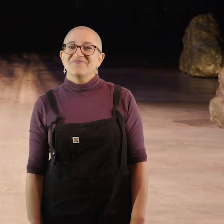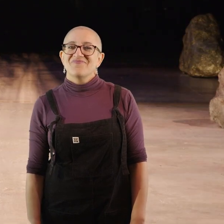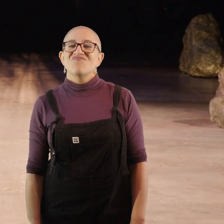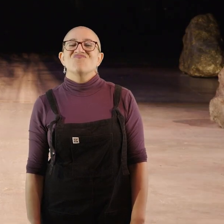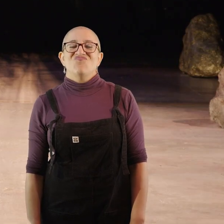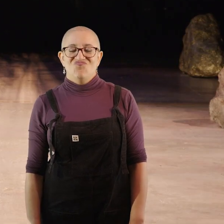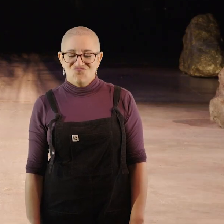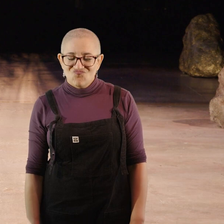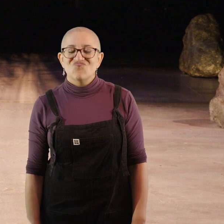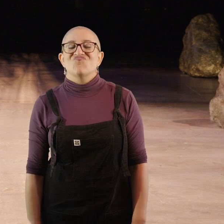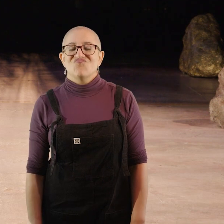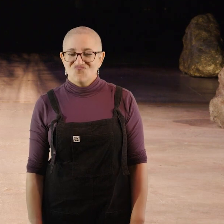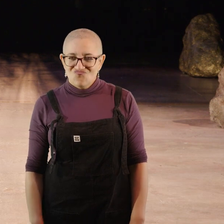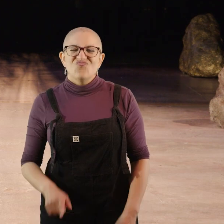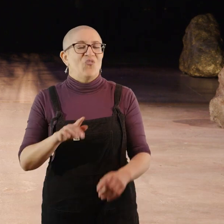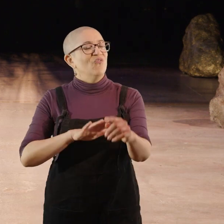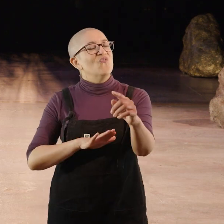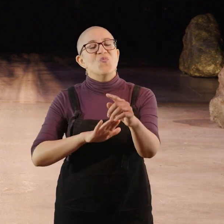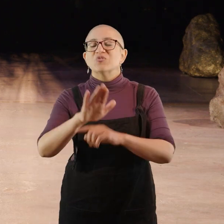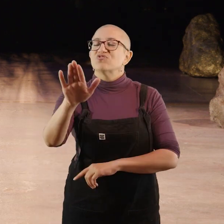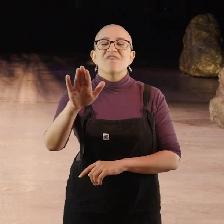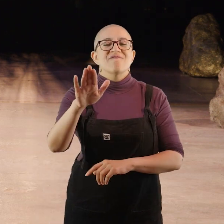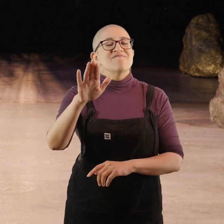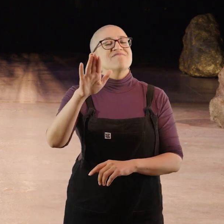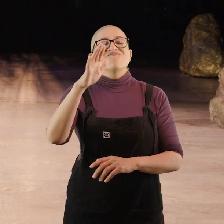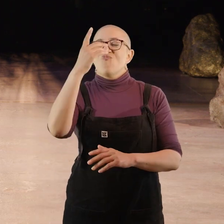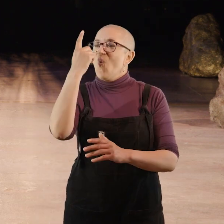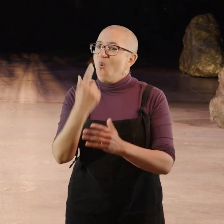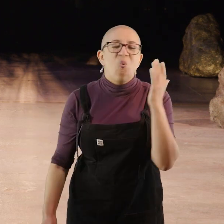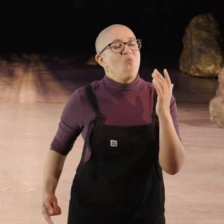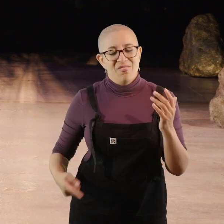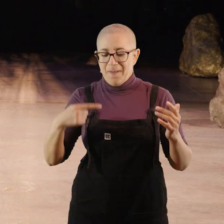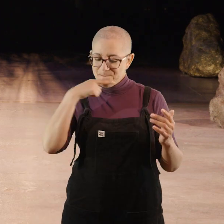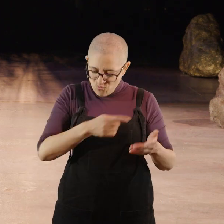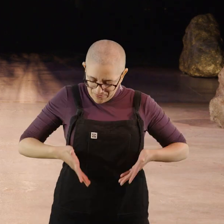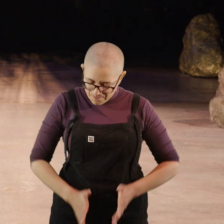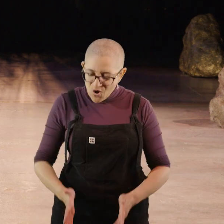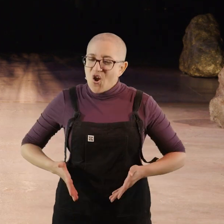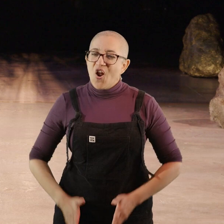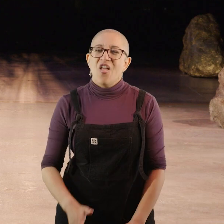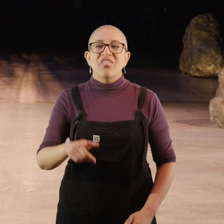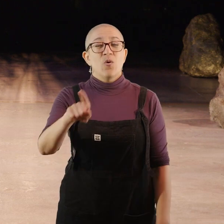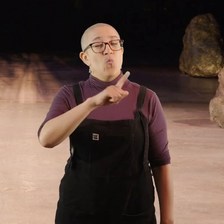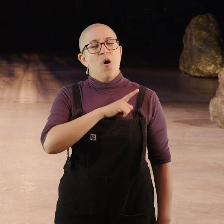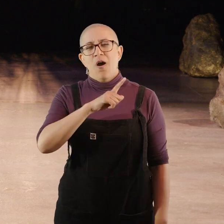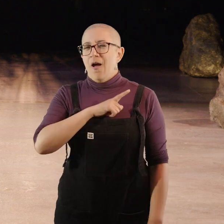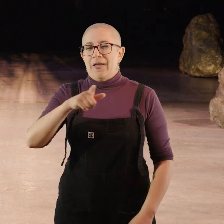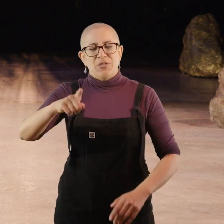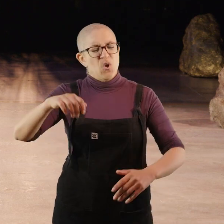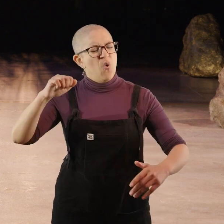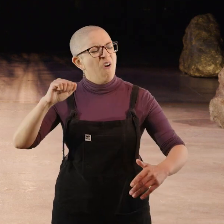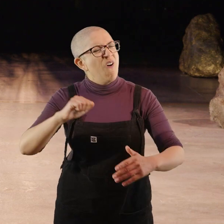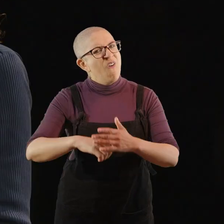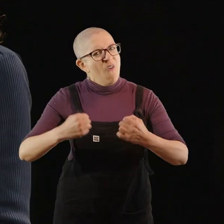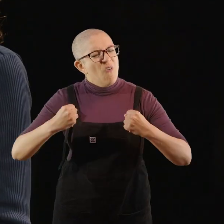Bring forth men children only. For thy undaunted metal should compose nothing but